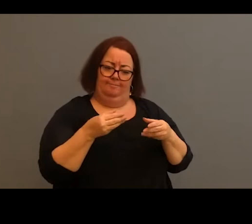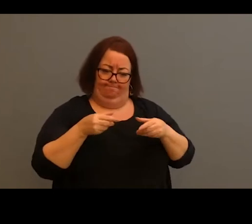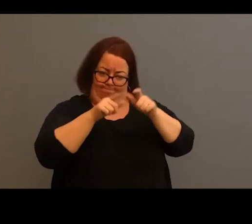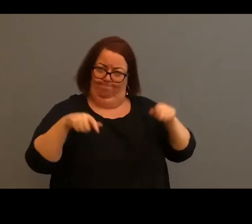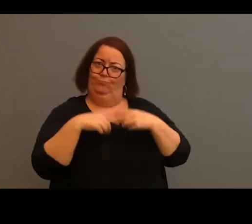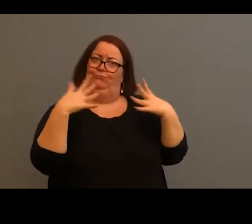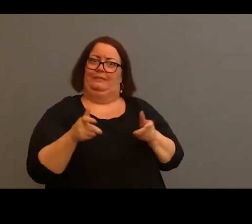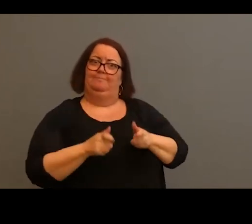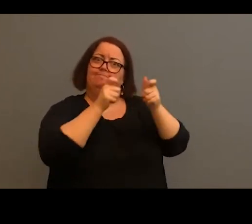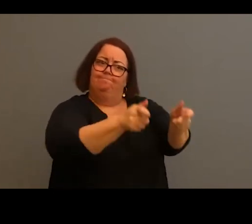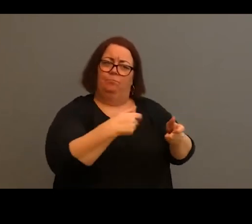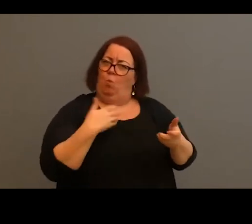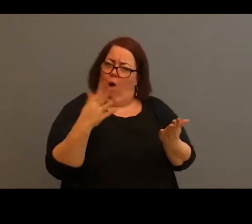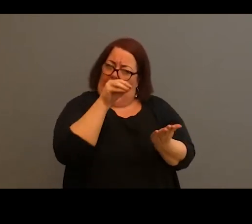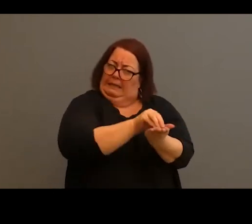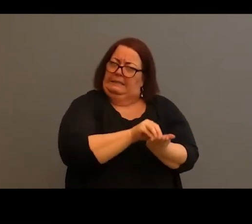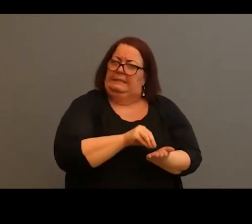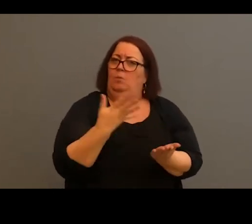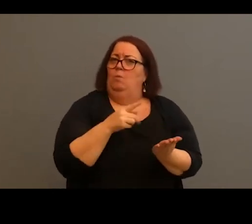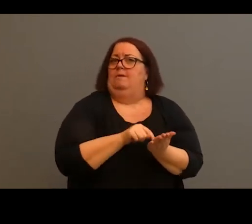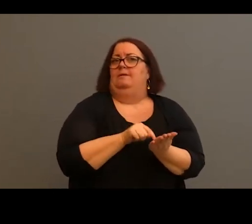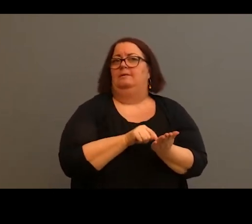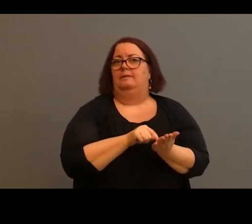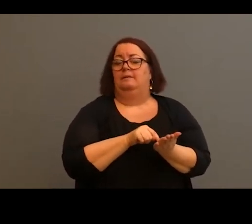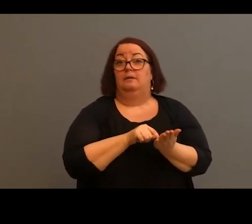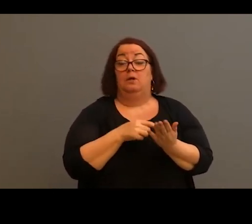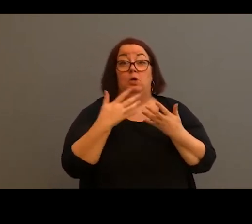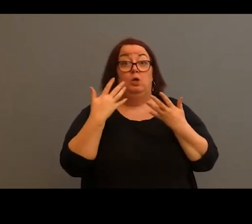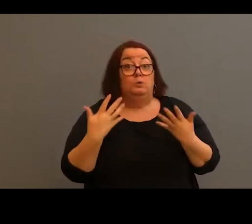private and public sectors, municipalities, research